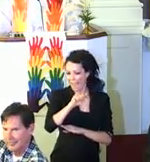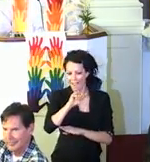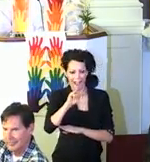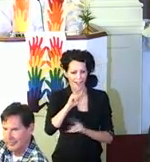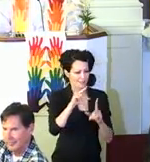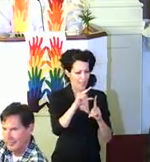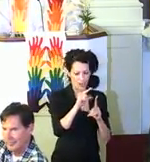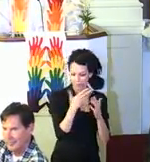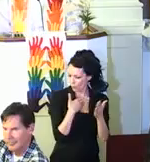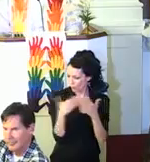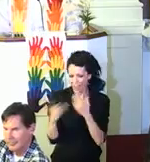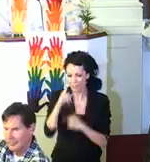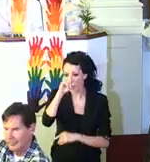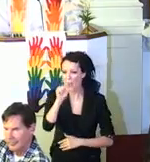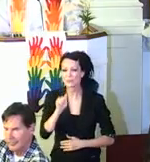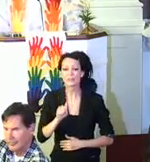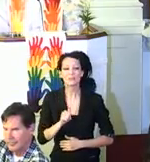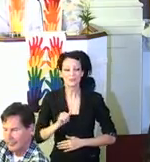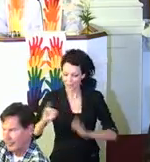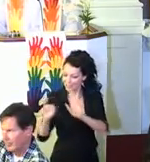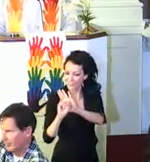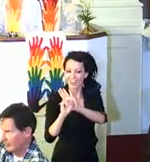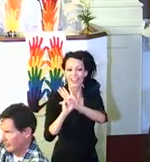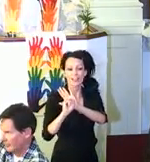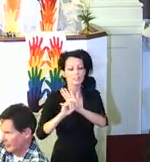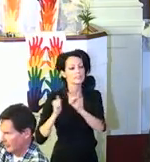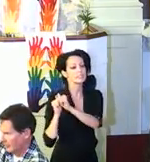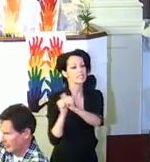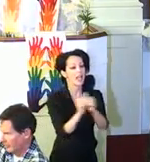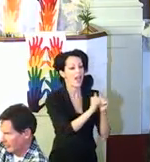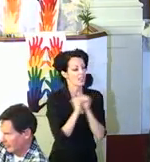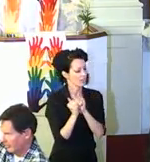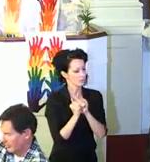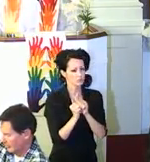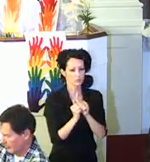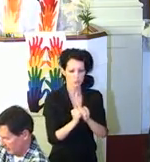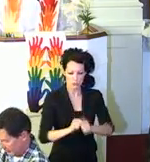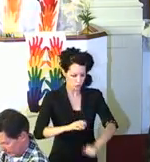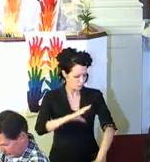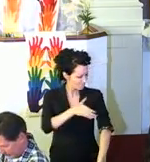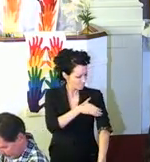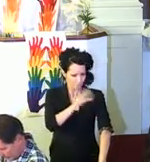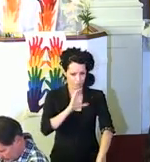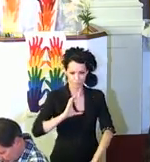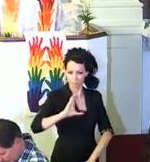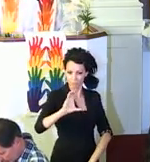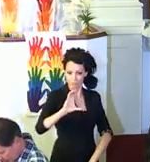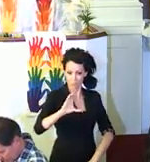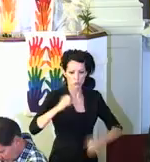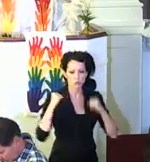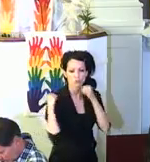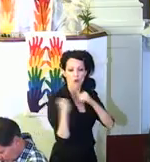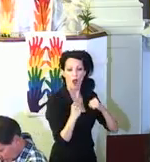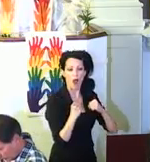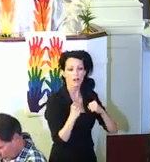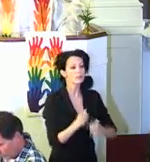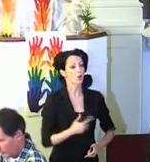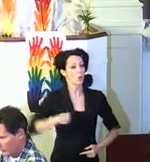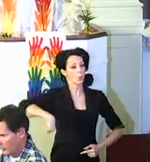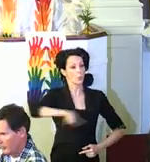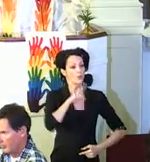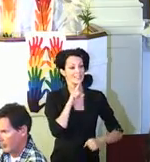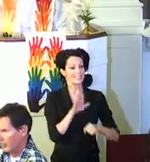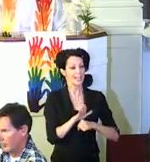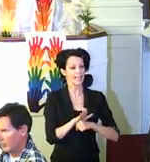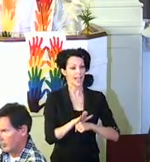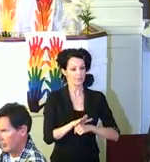as, we are all together, and together we are much, much stronger. And so we dedicate our time at